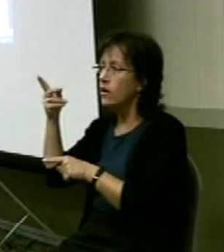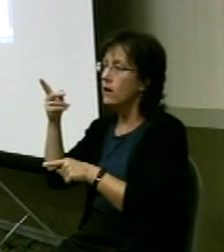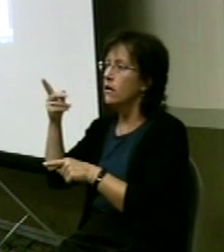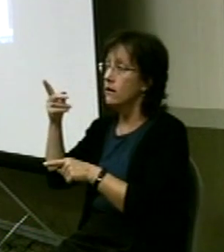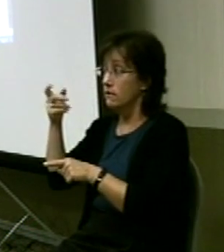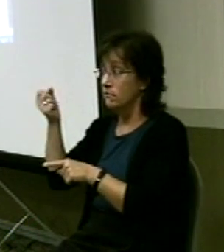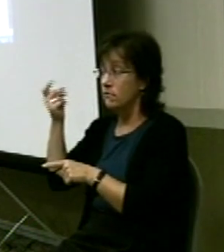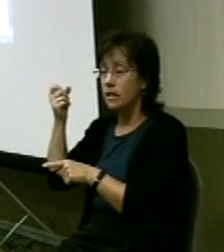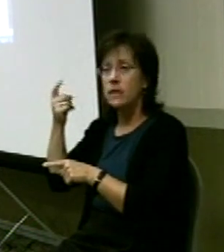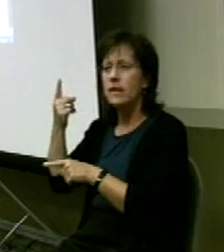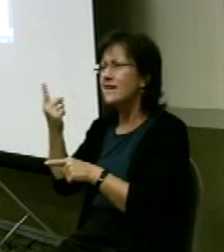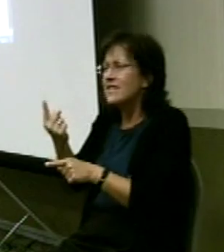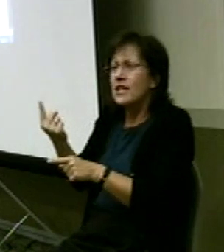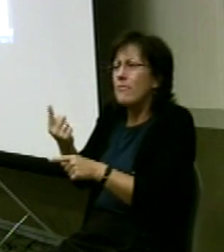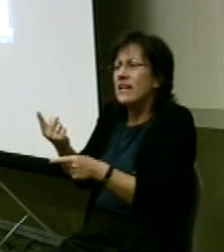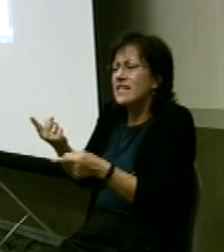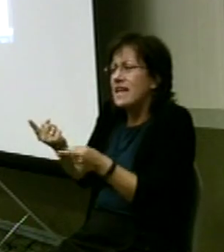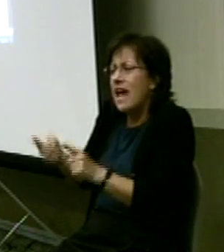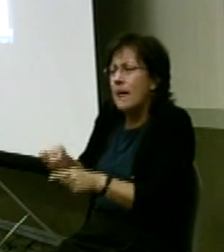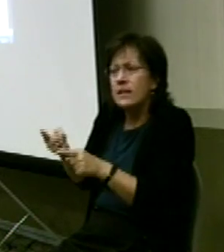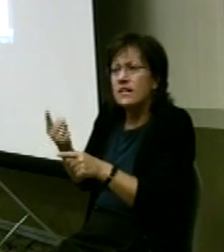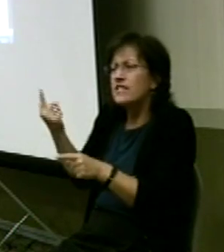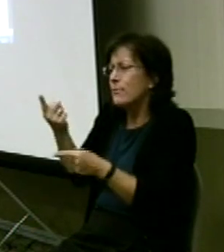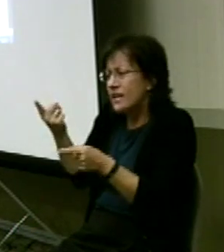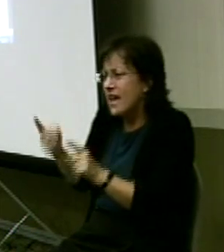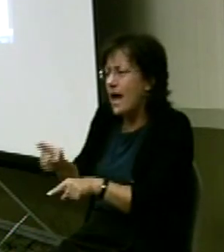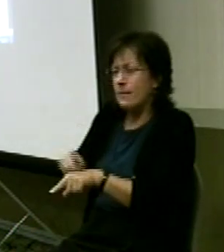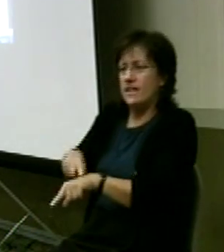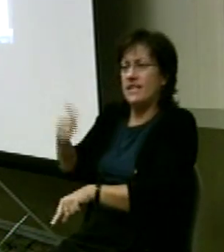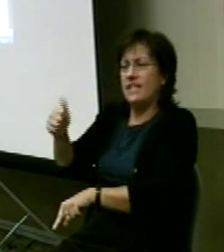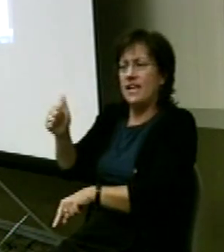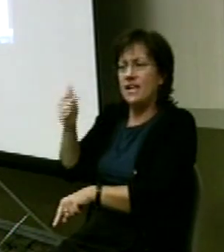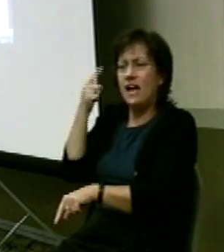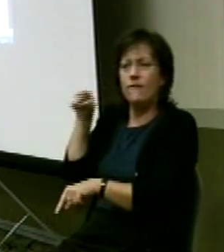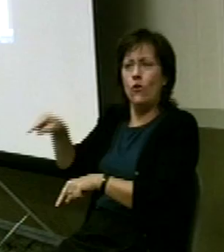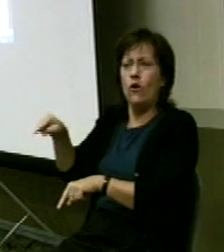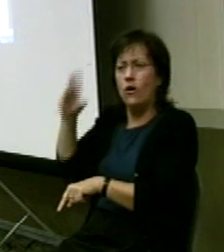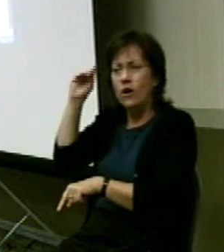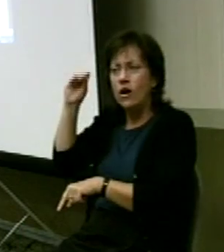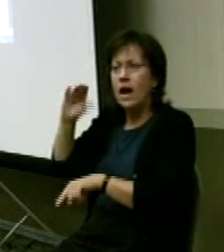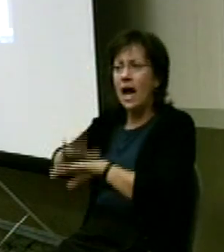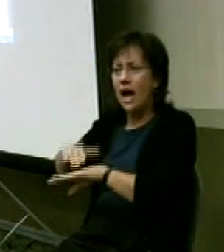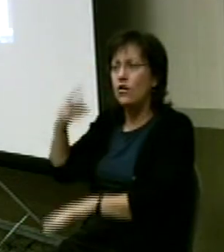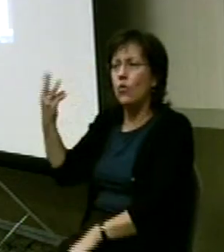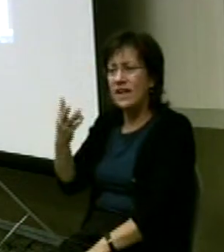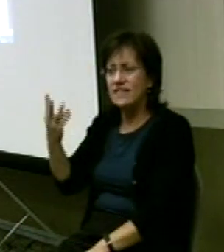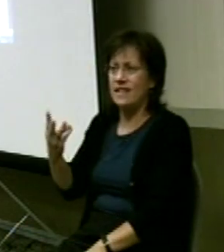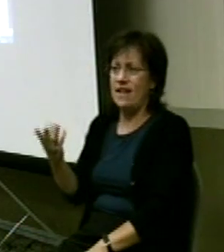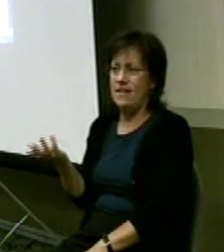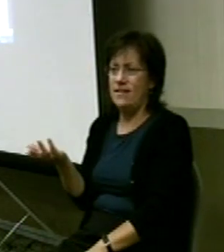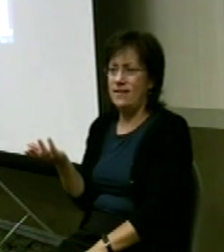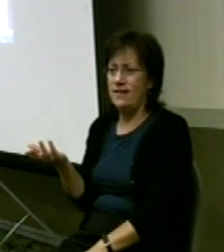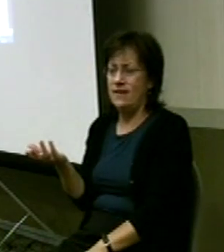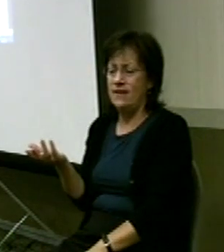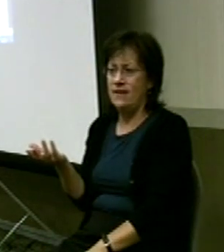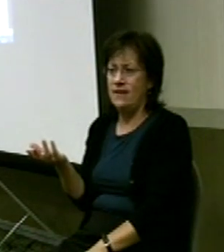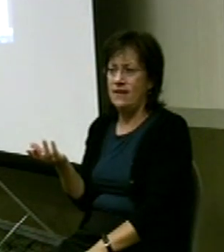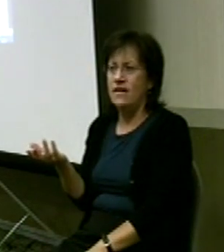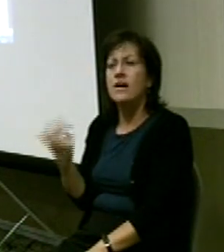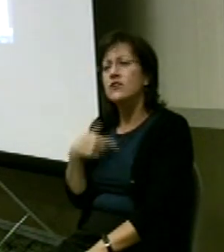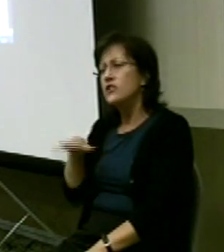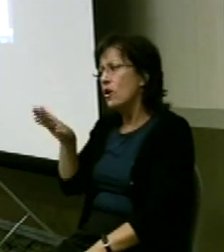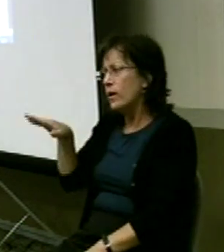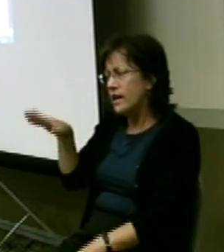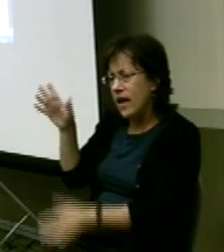You guys understand that? There's something happening. Something happened at 10 o'clock for George on Wednesday. We asked